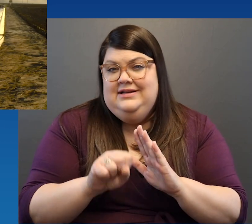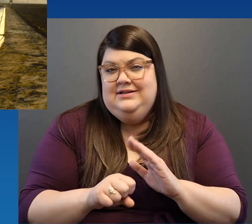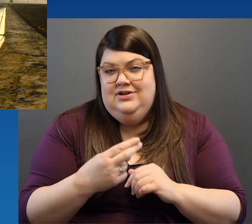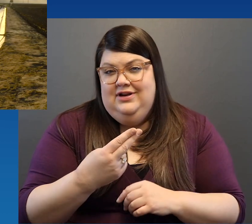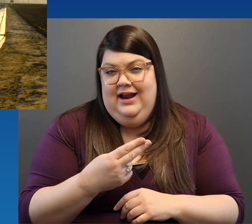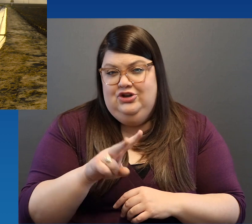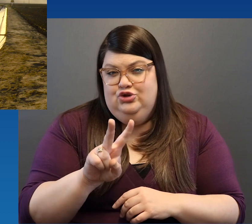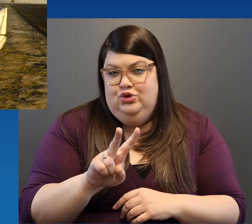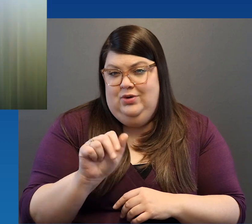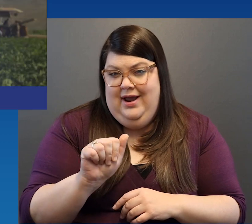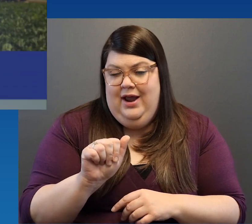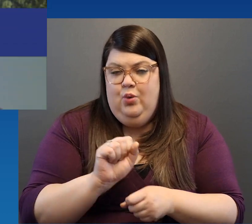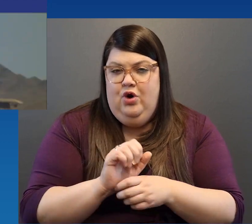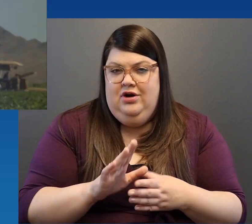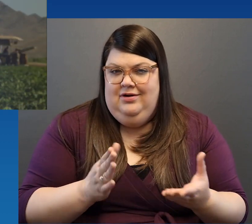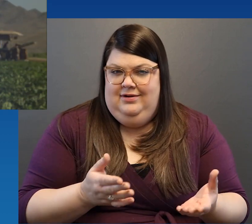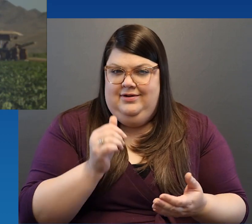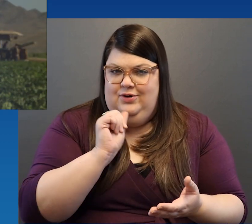in Arizona.